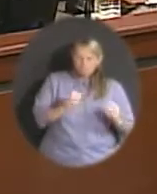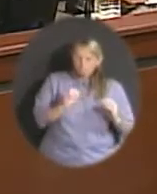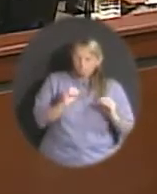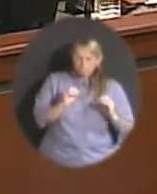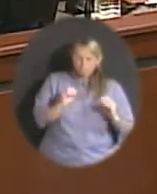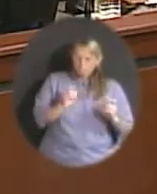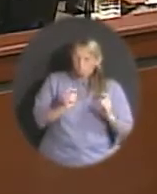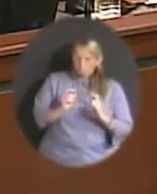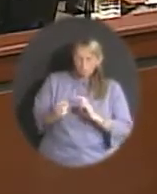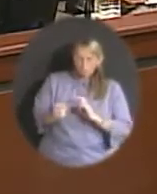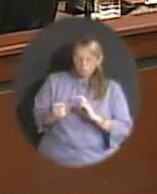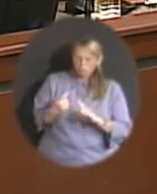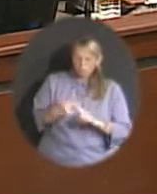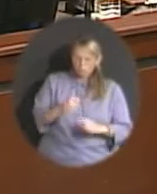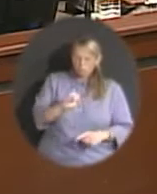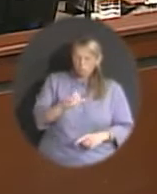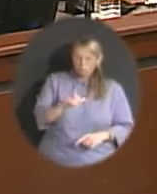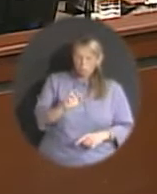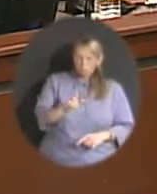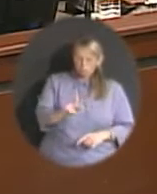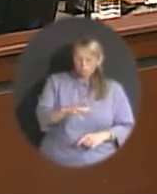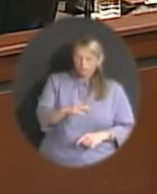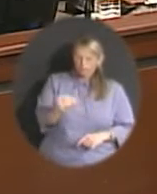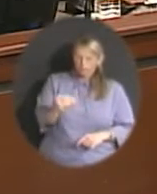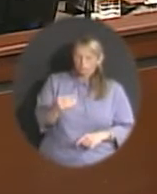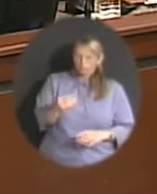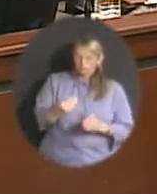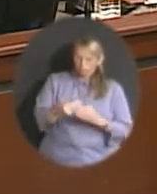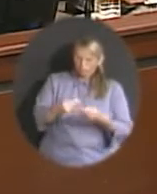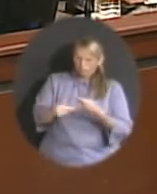treasurer. Is there someone who would like to make a motion?